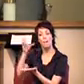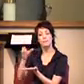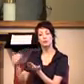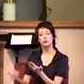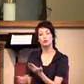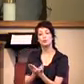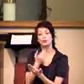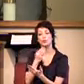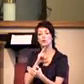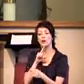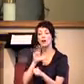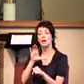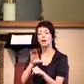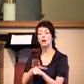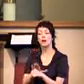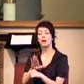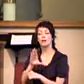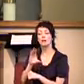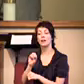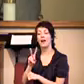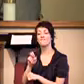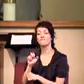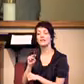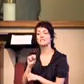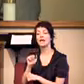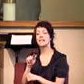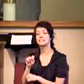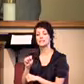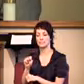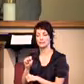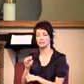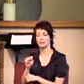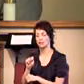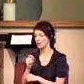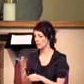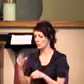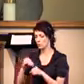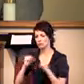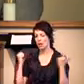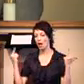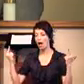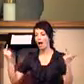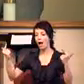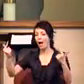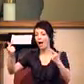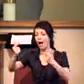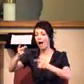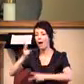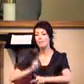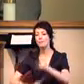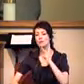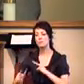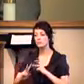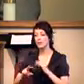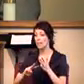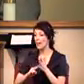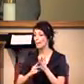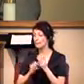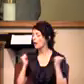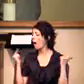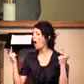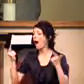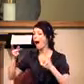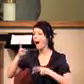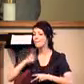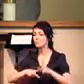to include all people, that all people would have access to the love of God. So as we lift up this